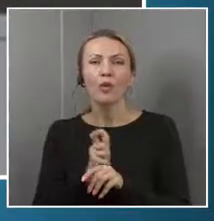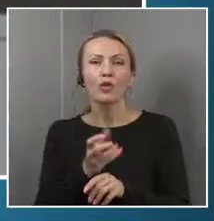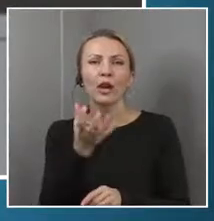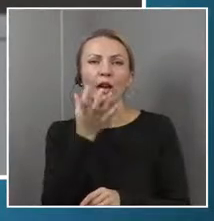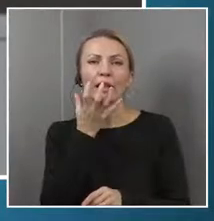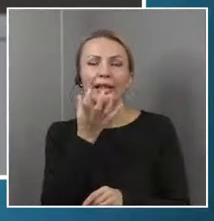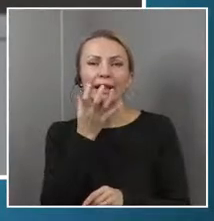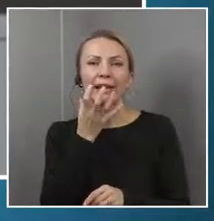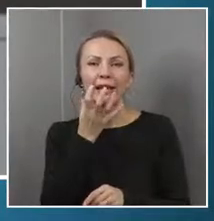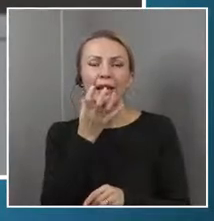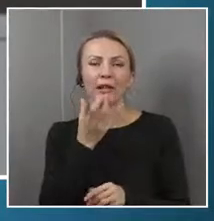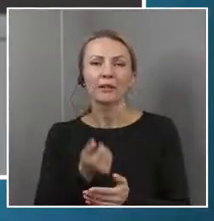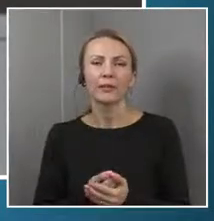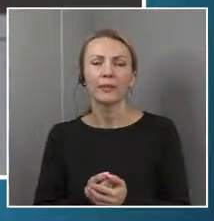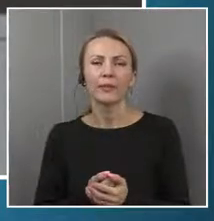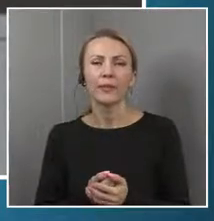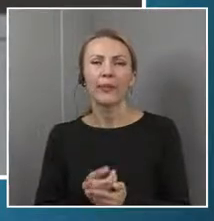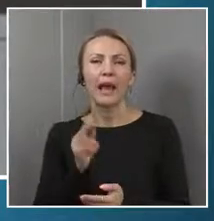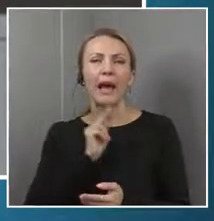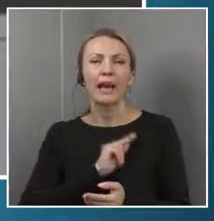of all paintings.